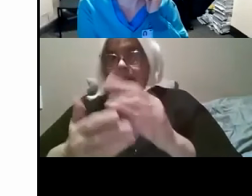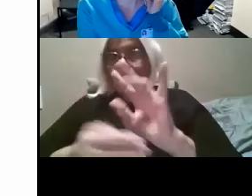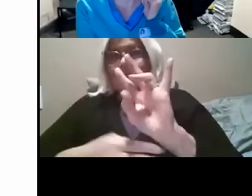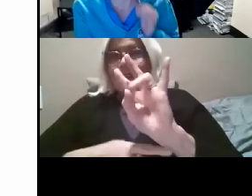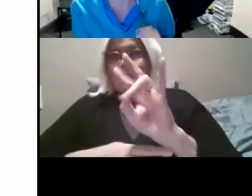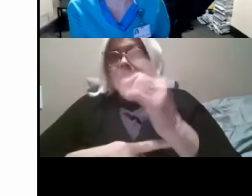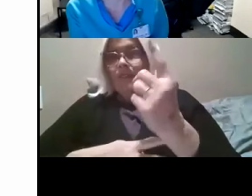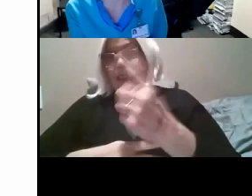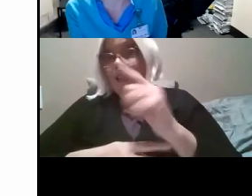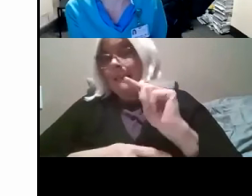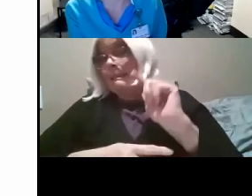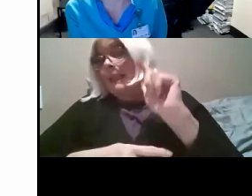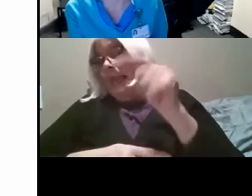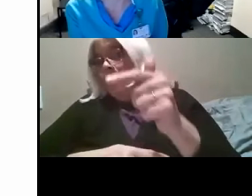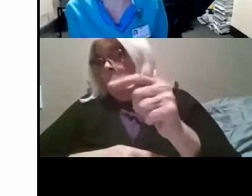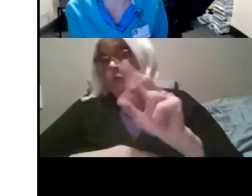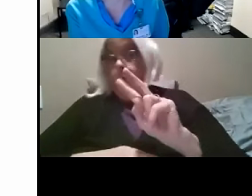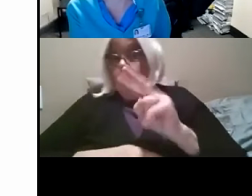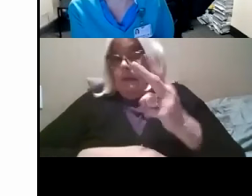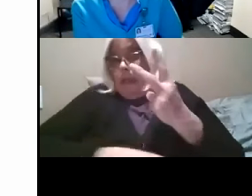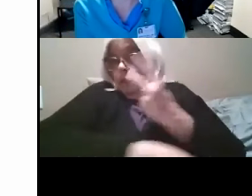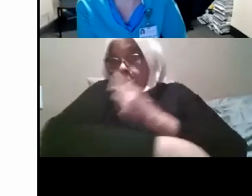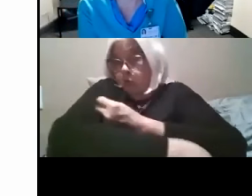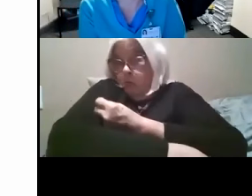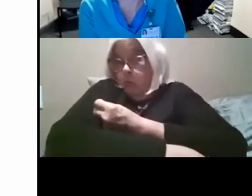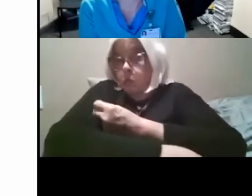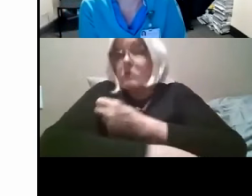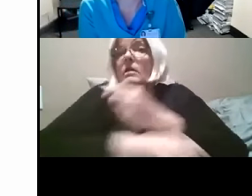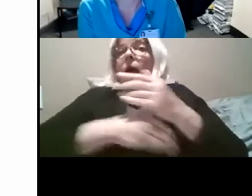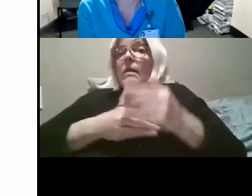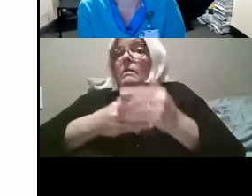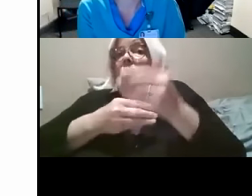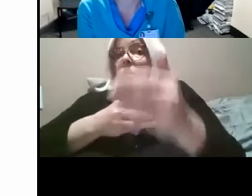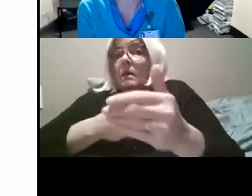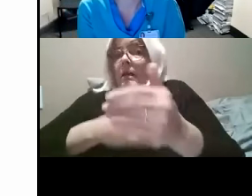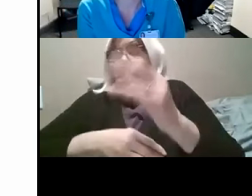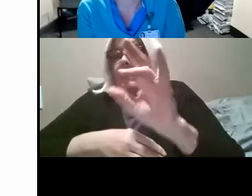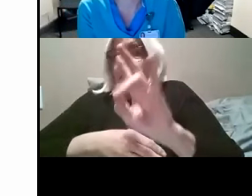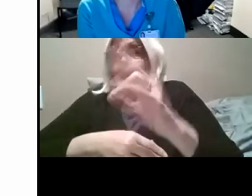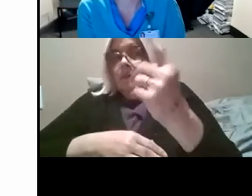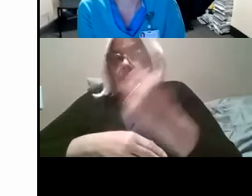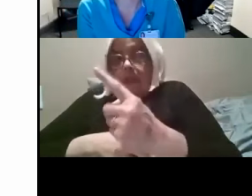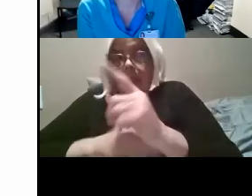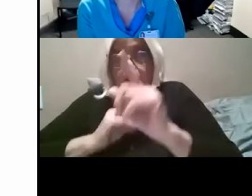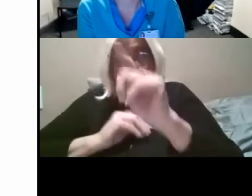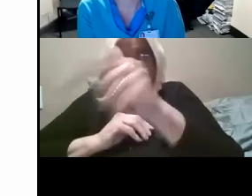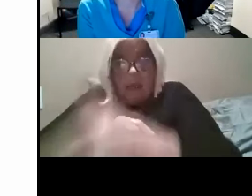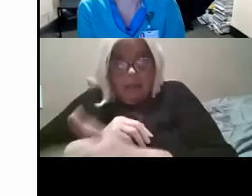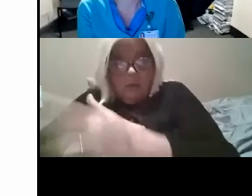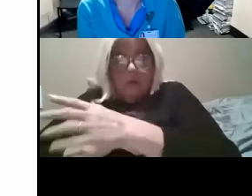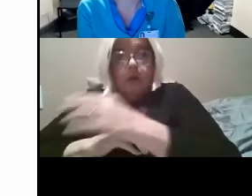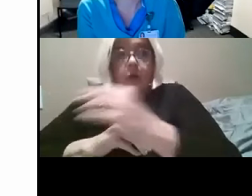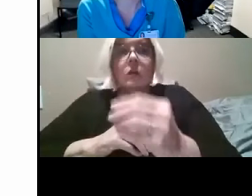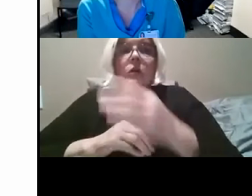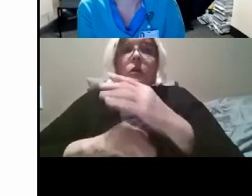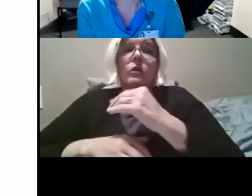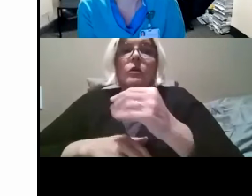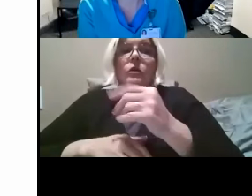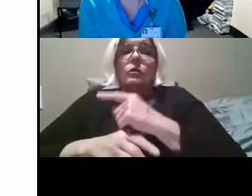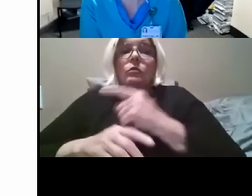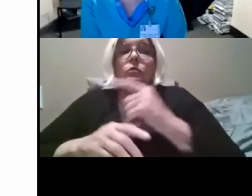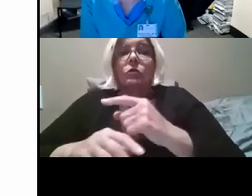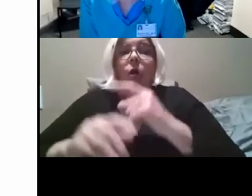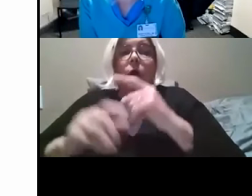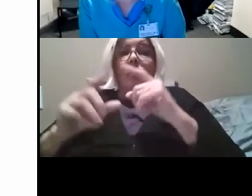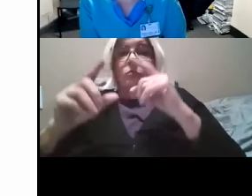received the vaccine and the bottom is the placebo. And on the within each column, you can see